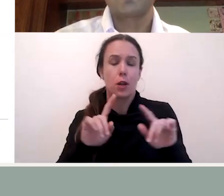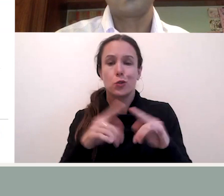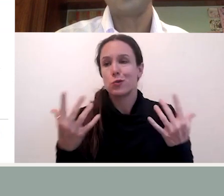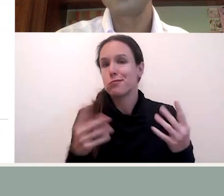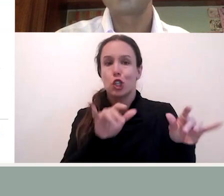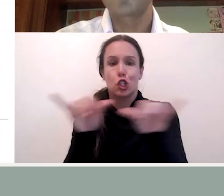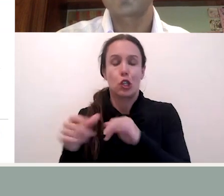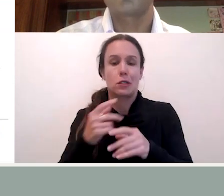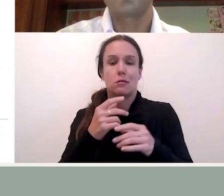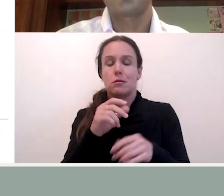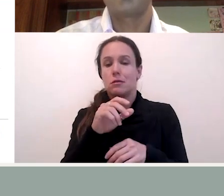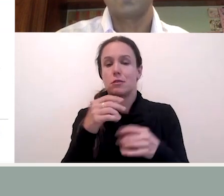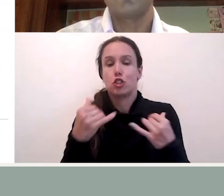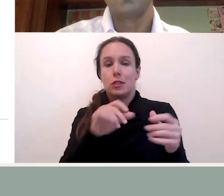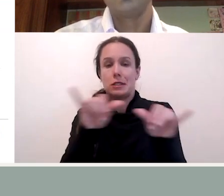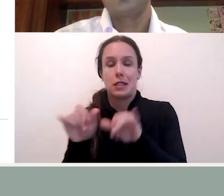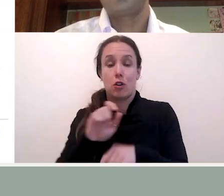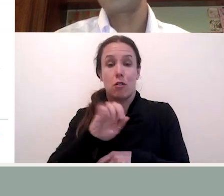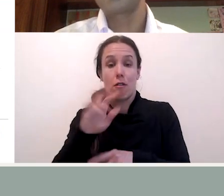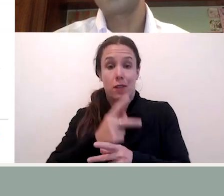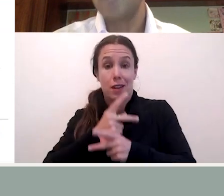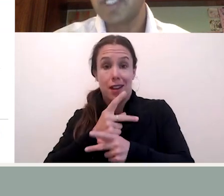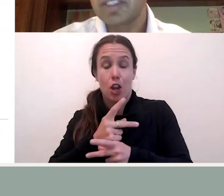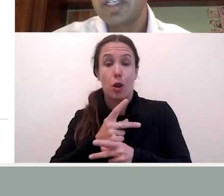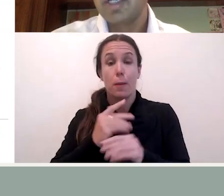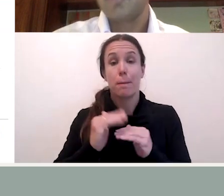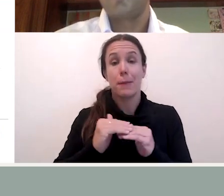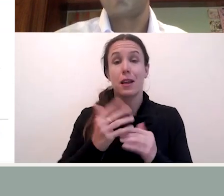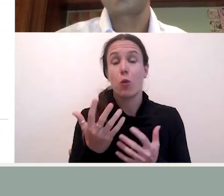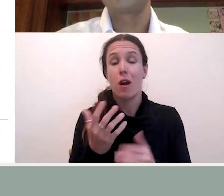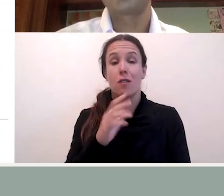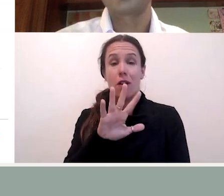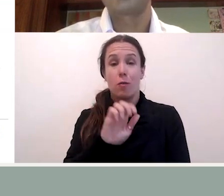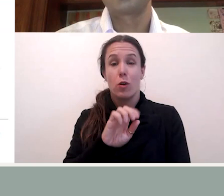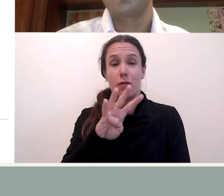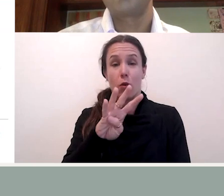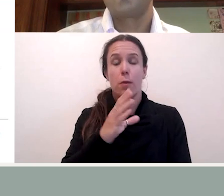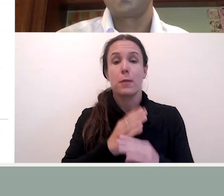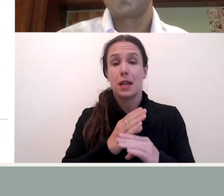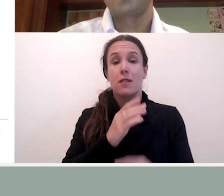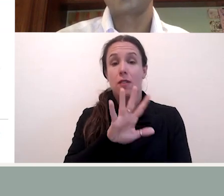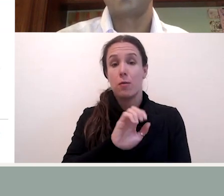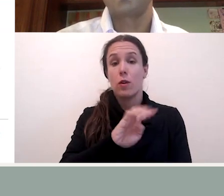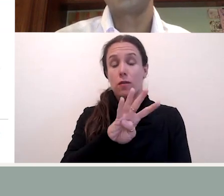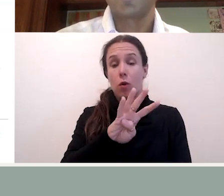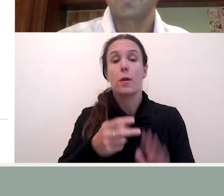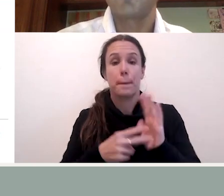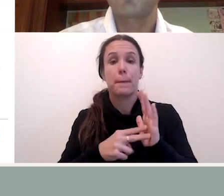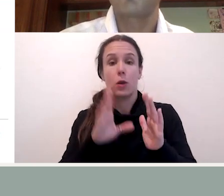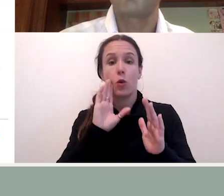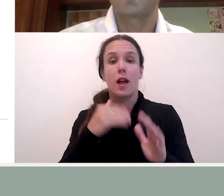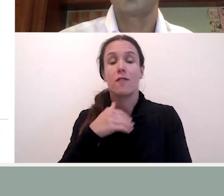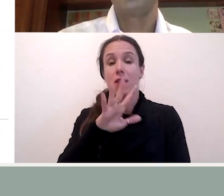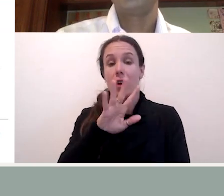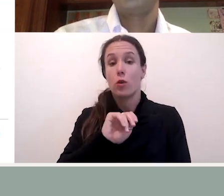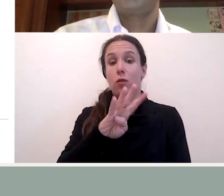care is, the median progression-free survival was 5.4 months. So 50% of patients would have disease response for greater than